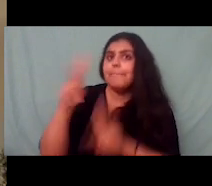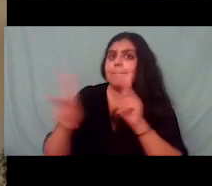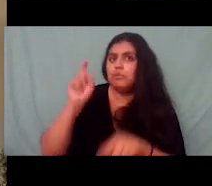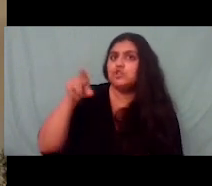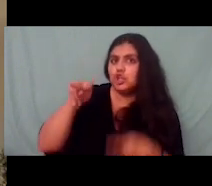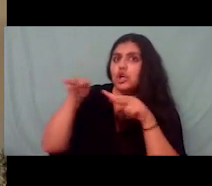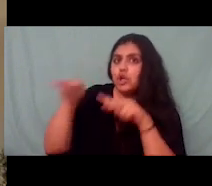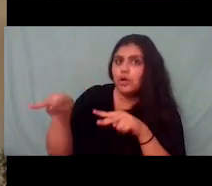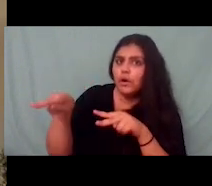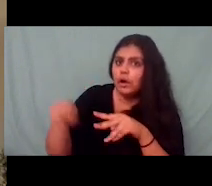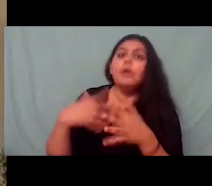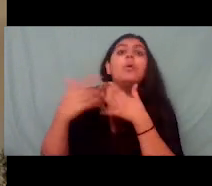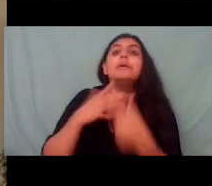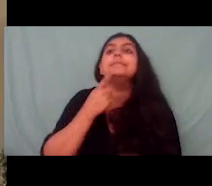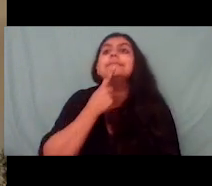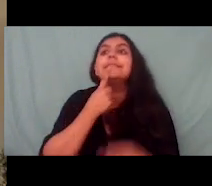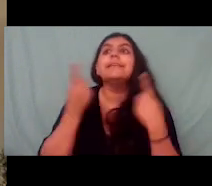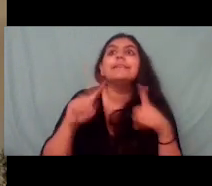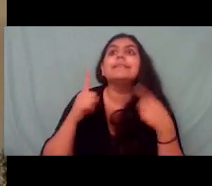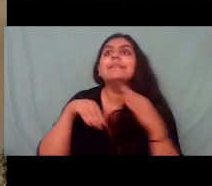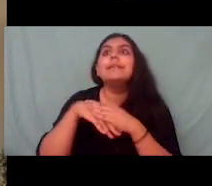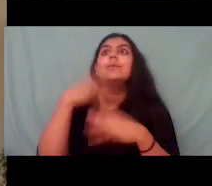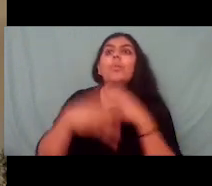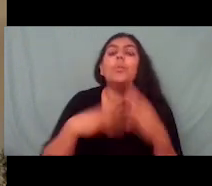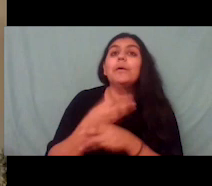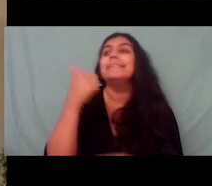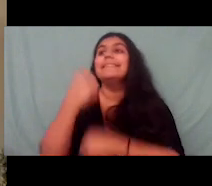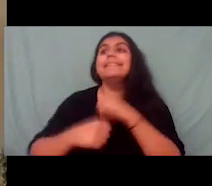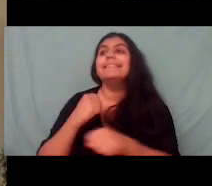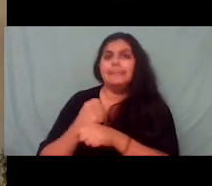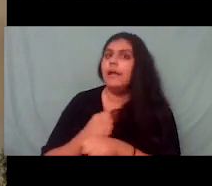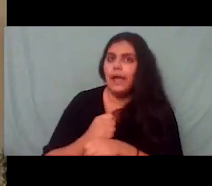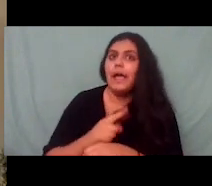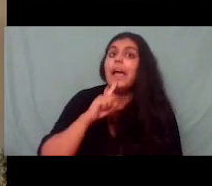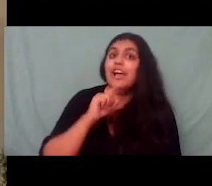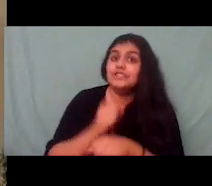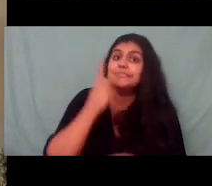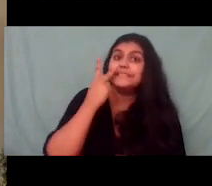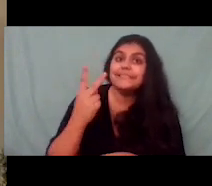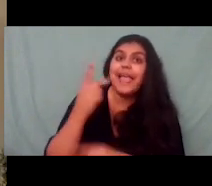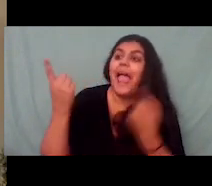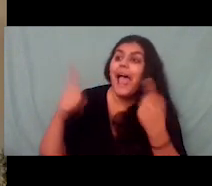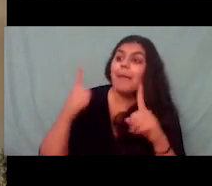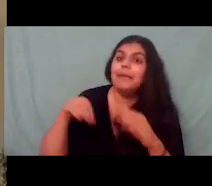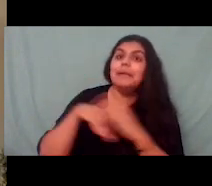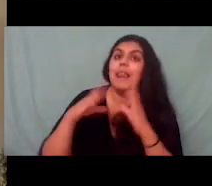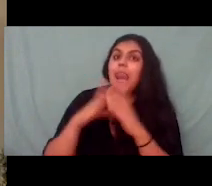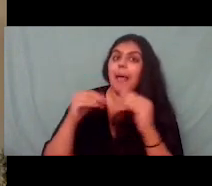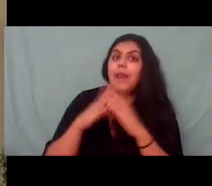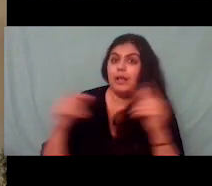looking at. Whatever we say is going to happen in the world in 10 years, it's actually we're seeing this happen in a condensed rate in Lebanon.